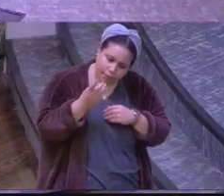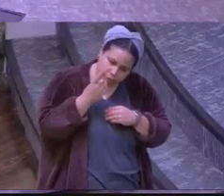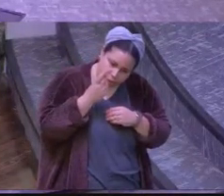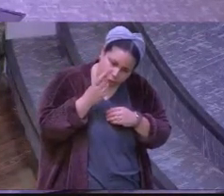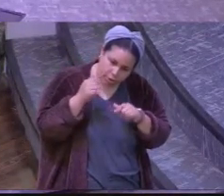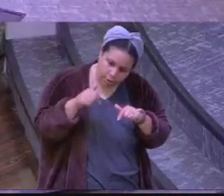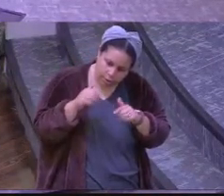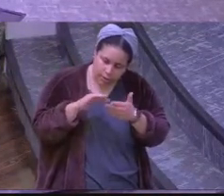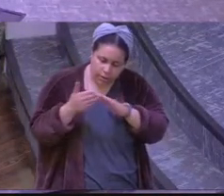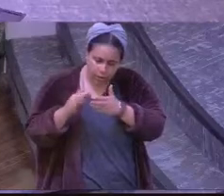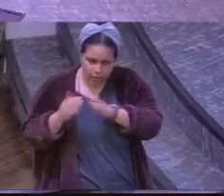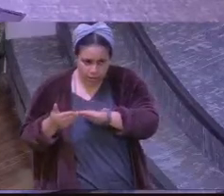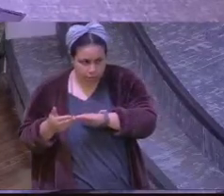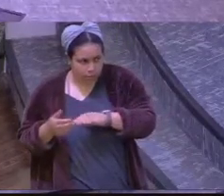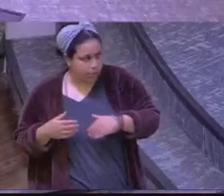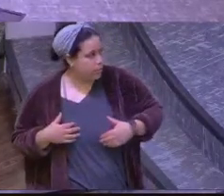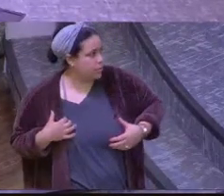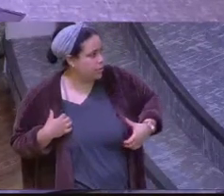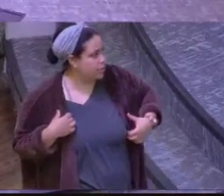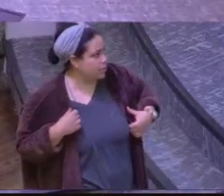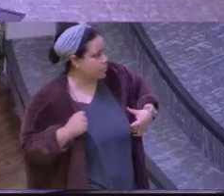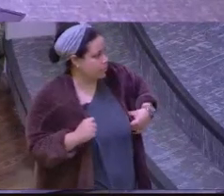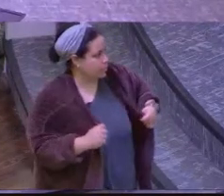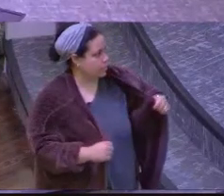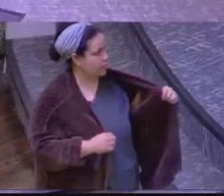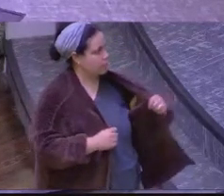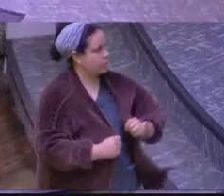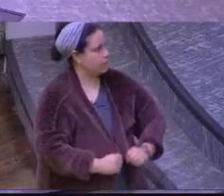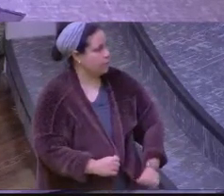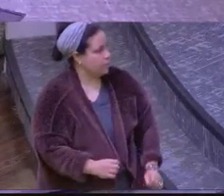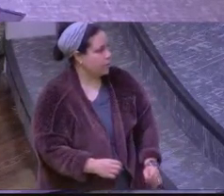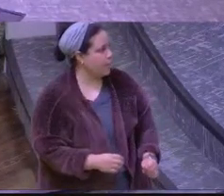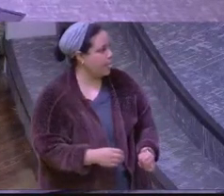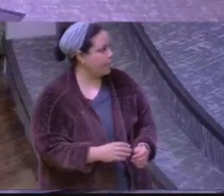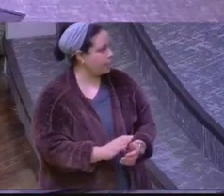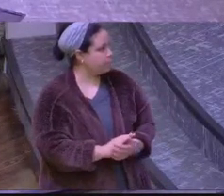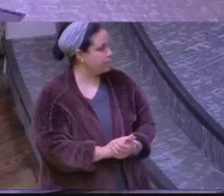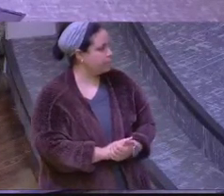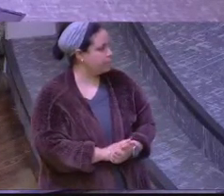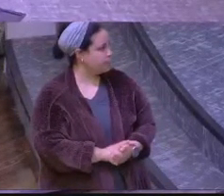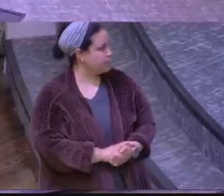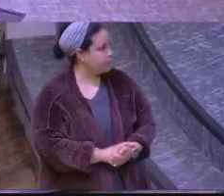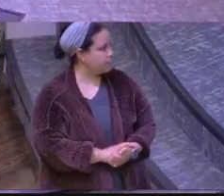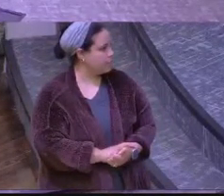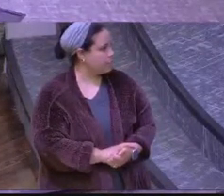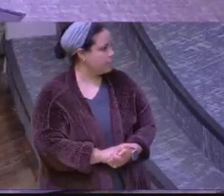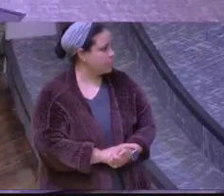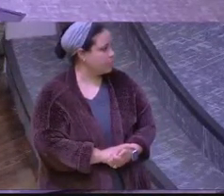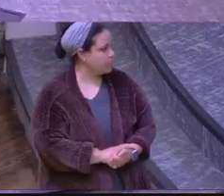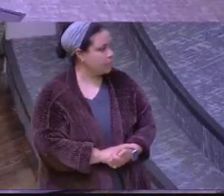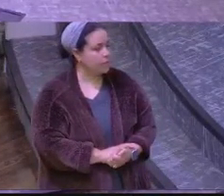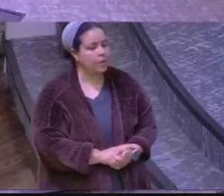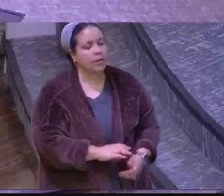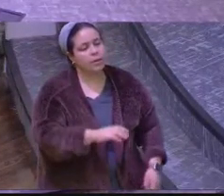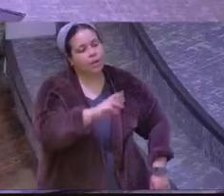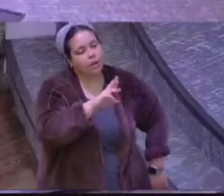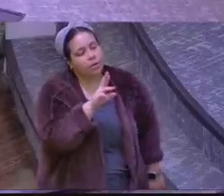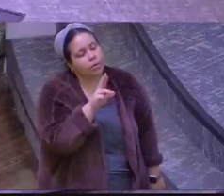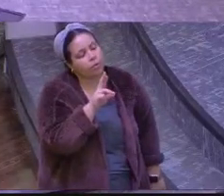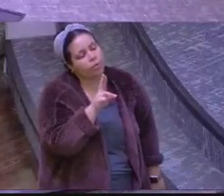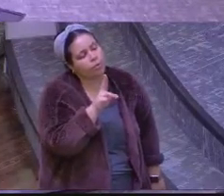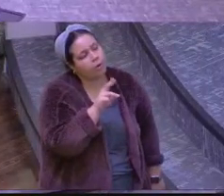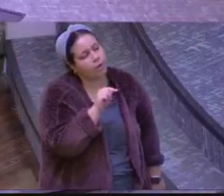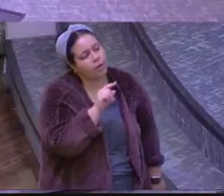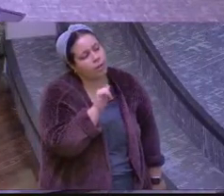Okay. Thank you, Mr. Denson. And I mean, the fund balance, we you're correct on Rutland. The purchase of that was not budgeted, but